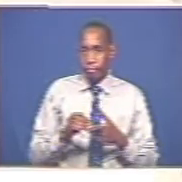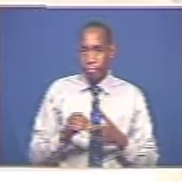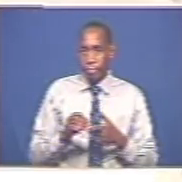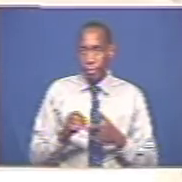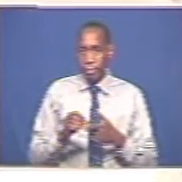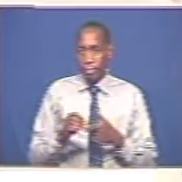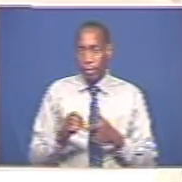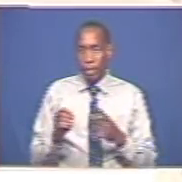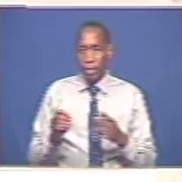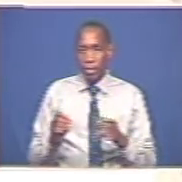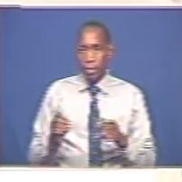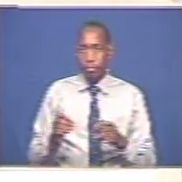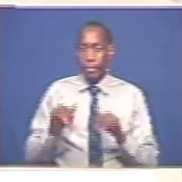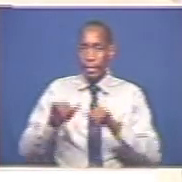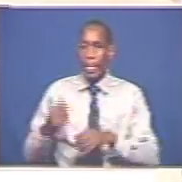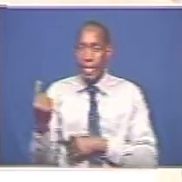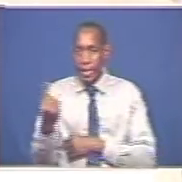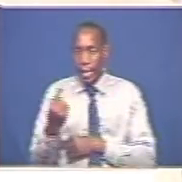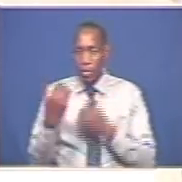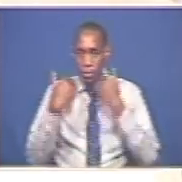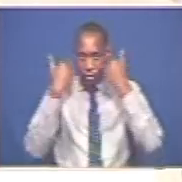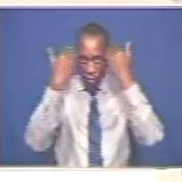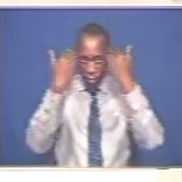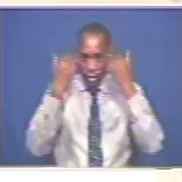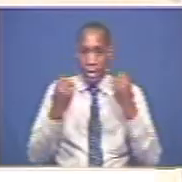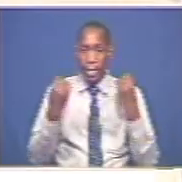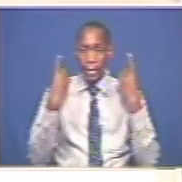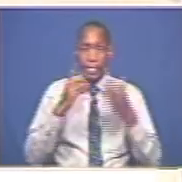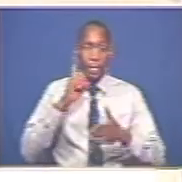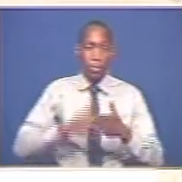depression. So I think what the society needs is to understand